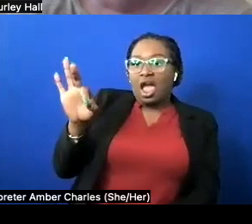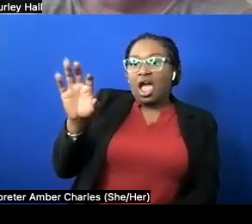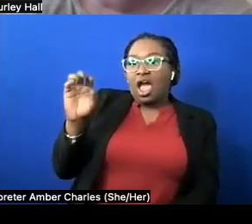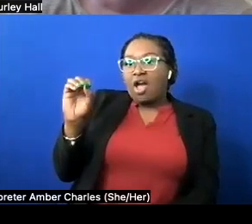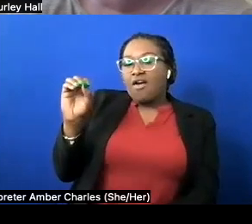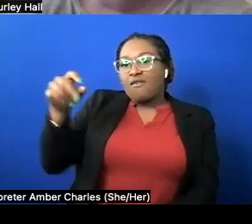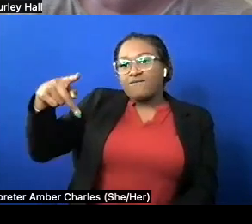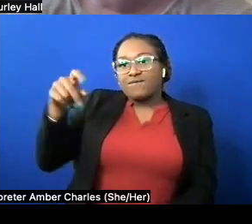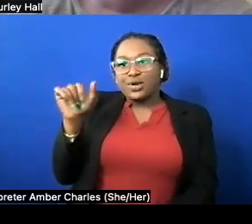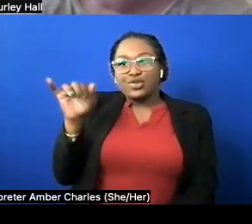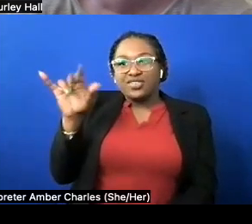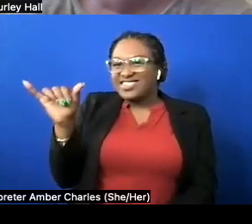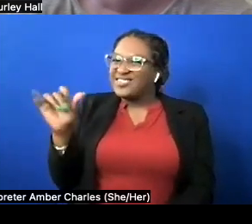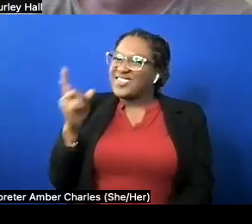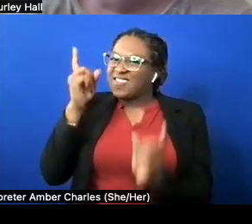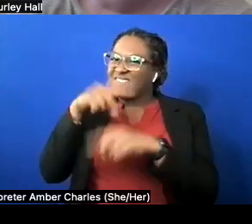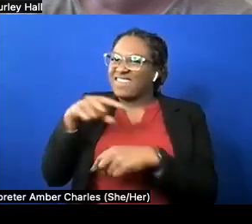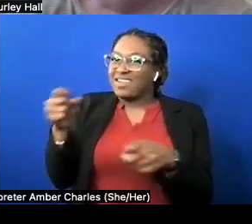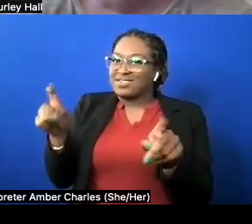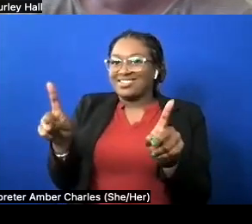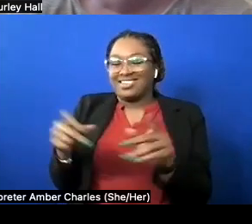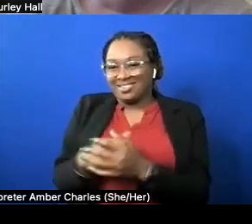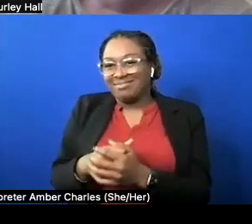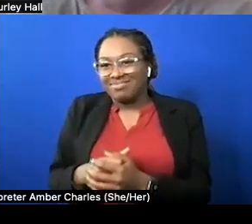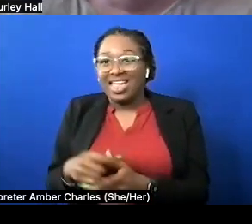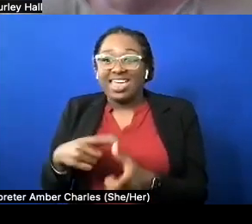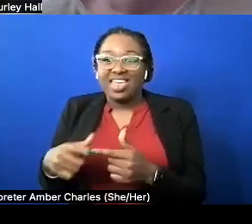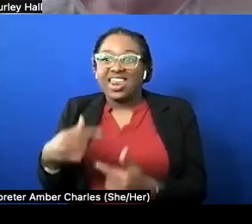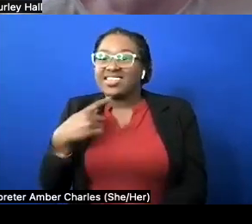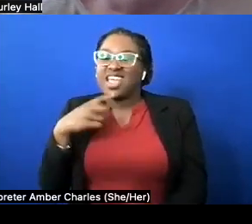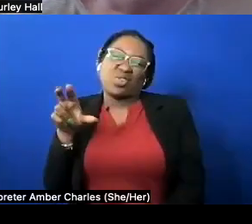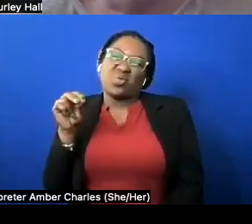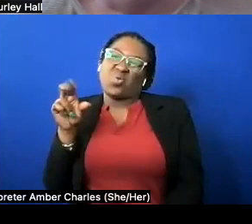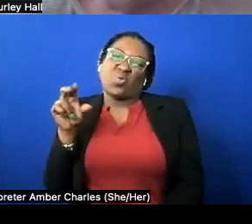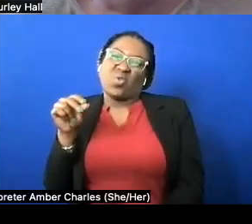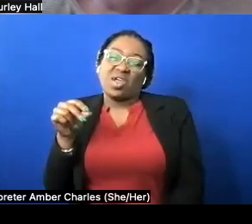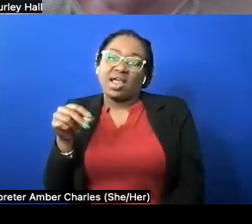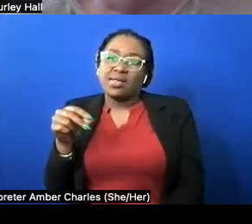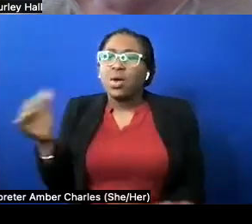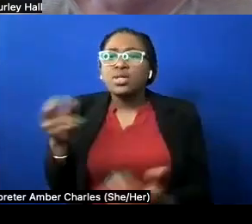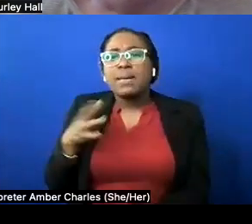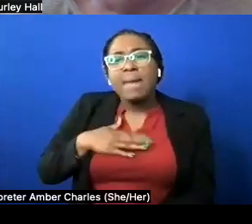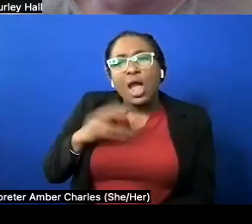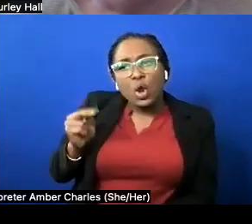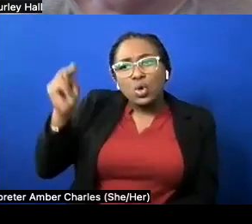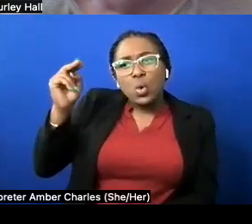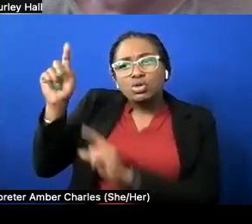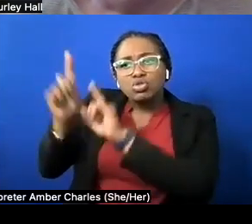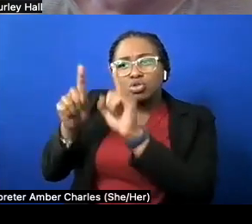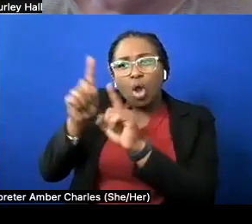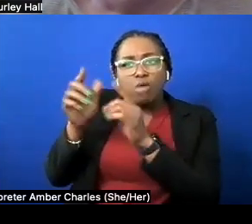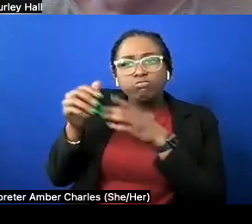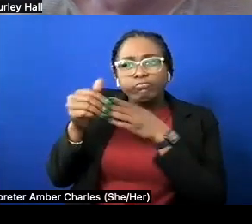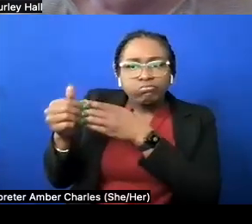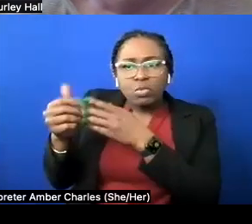now and then I wonder, did I have said no to that? And then I remember, okay, what is your North Star? What is your purpose? What are you really